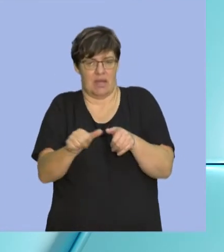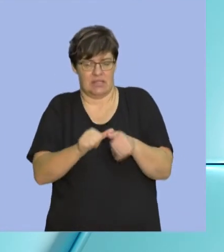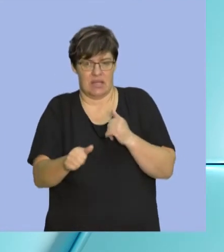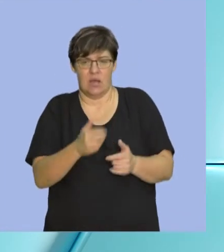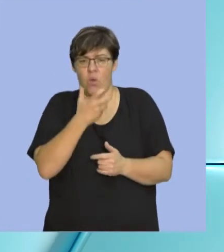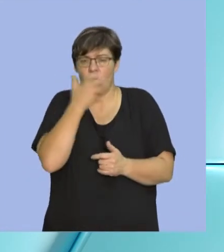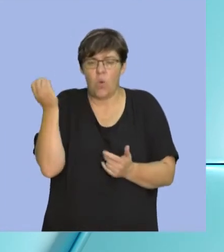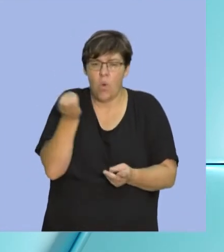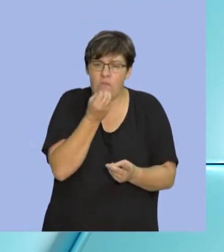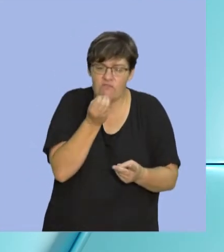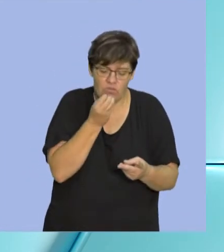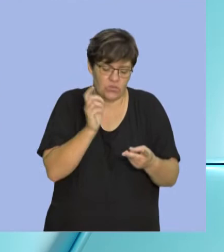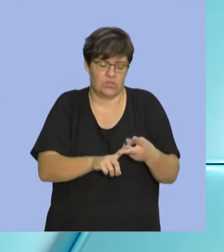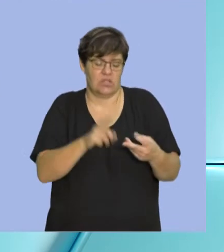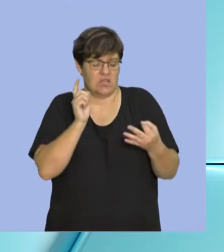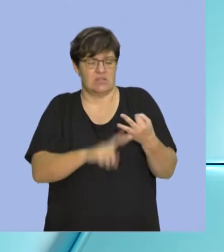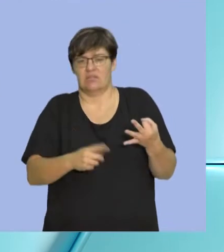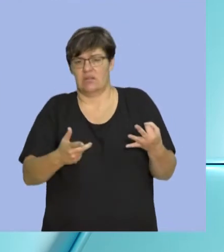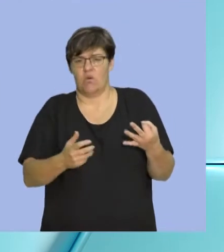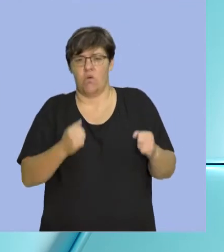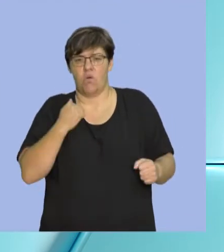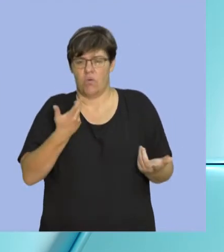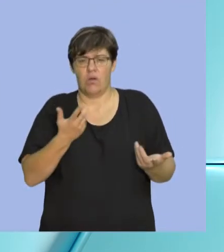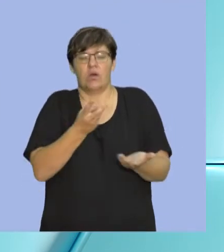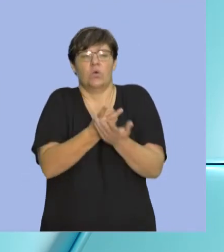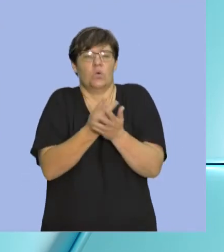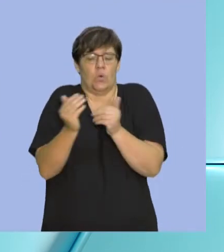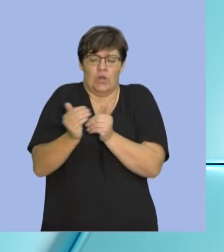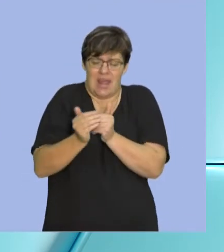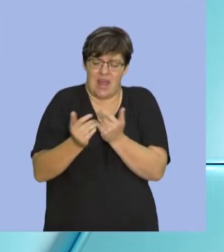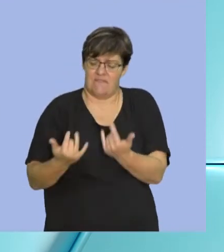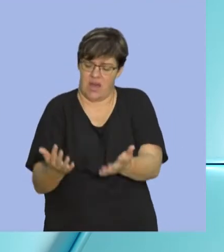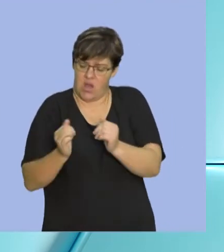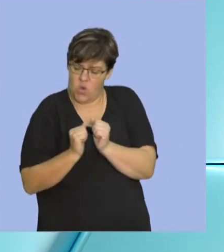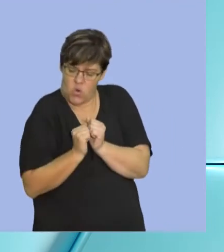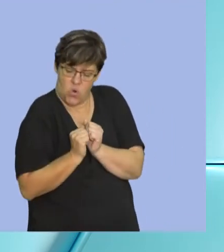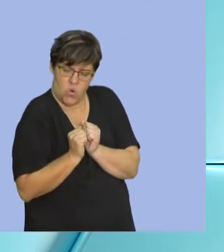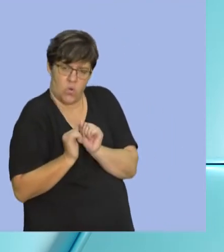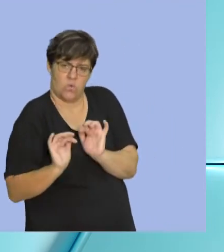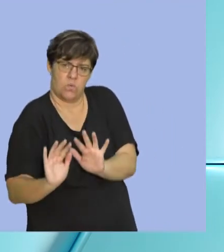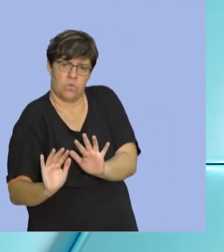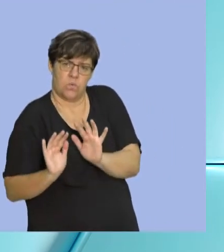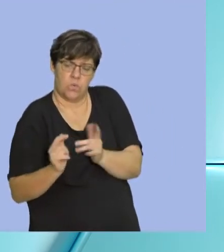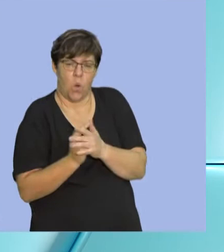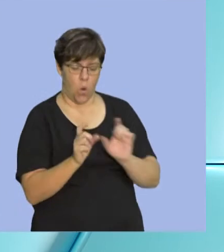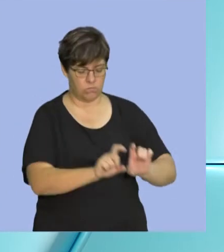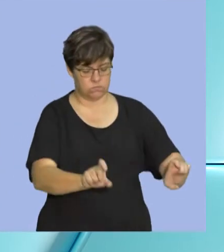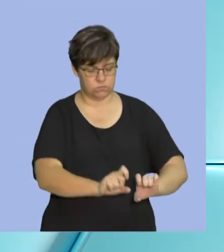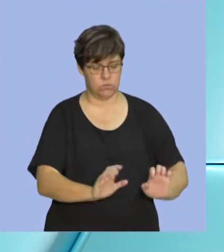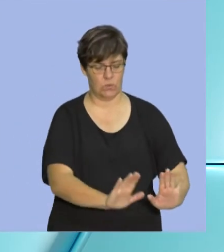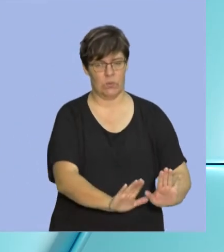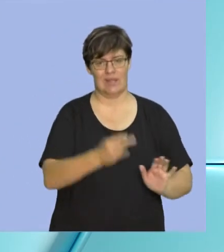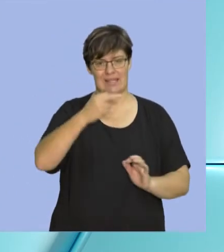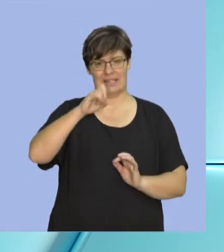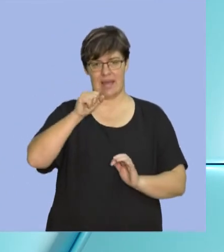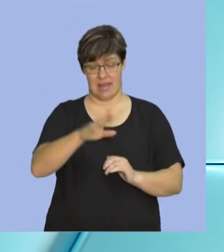meal, or we tend to bask or sit close to the fireplace or even an appliance. And that's all part of